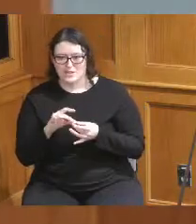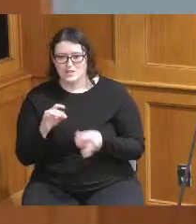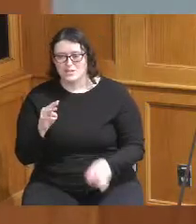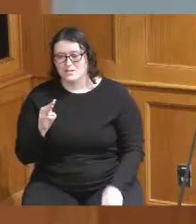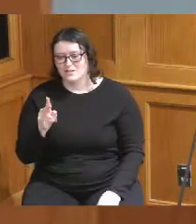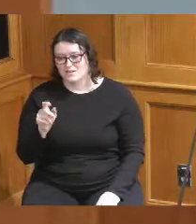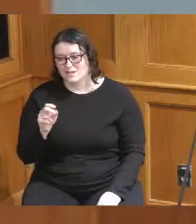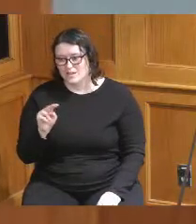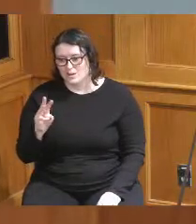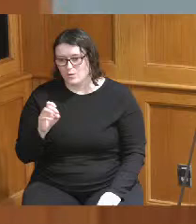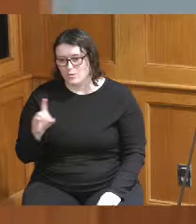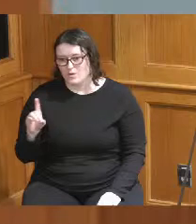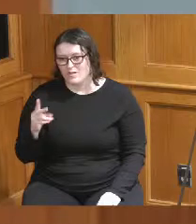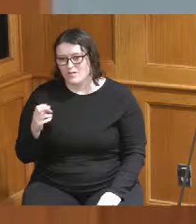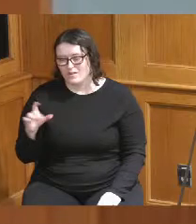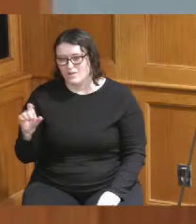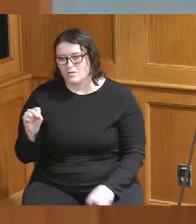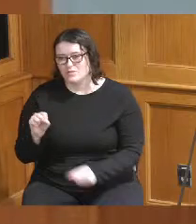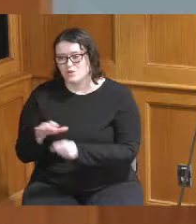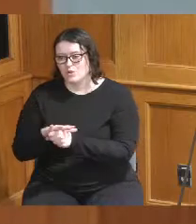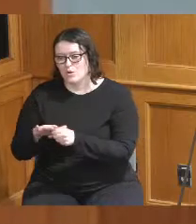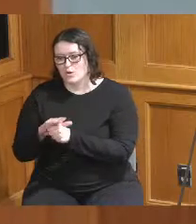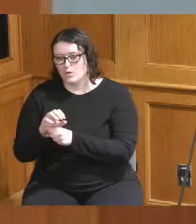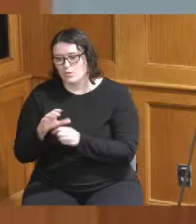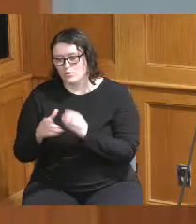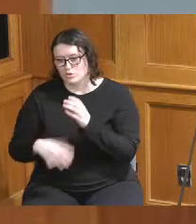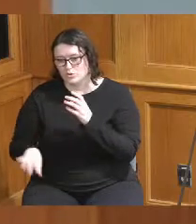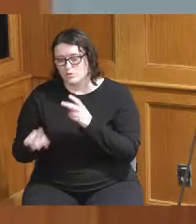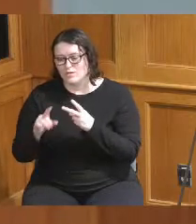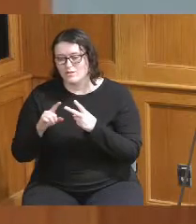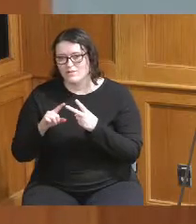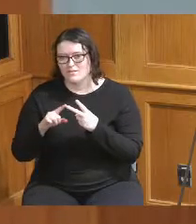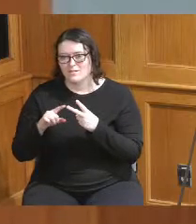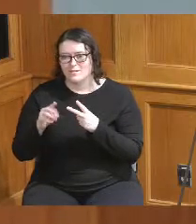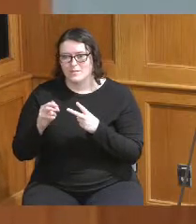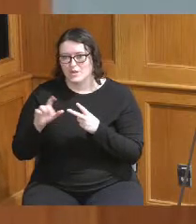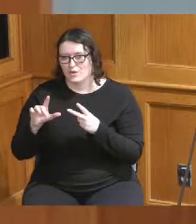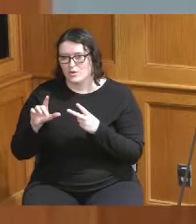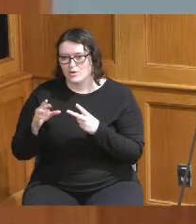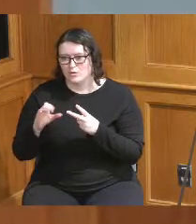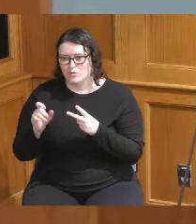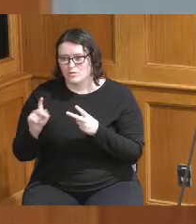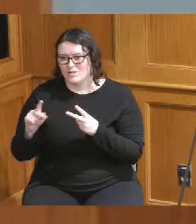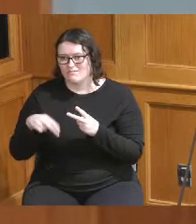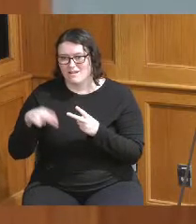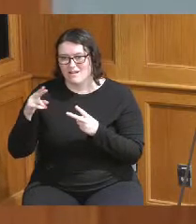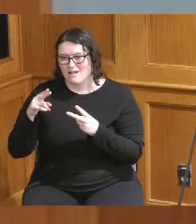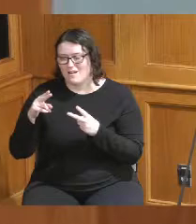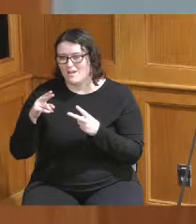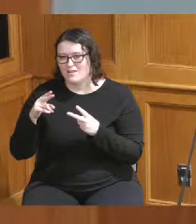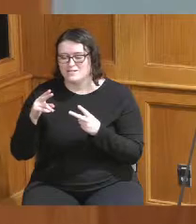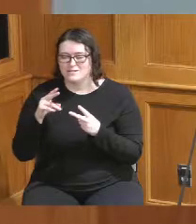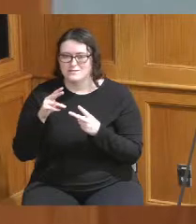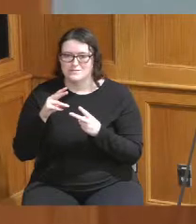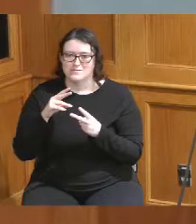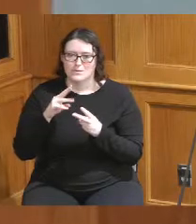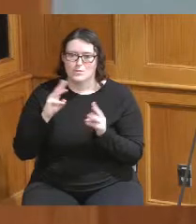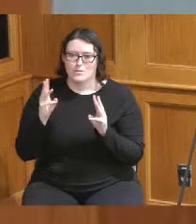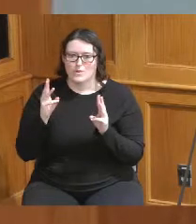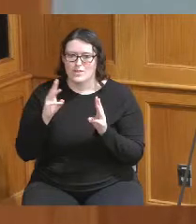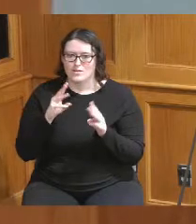Sewer, the Lower Mill Creek High Water Dry Weather Project. There is